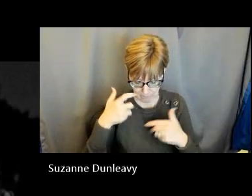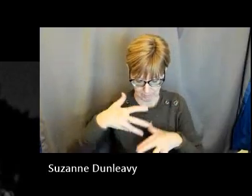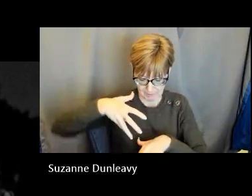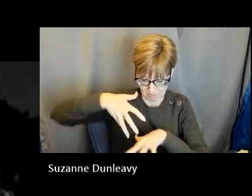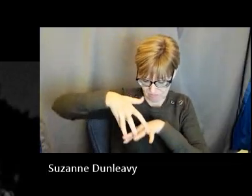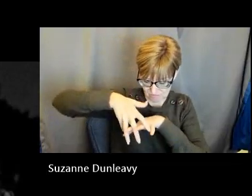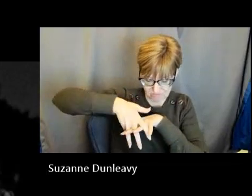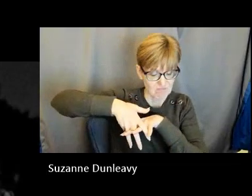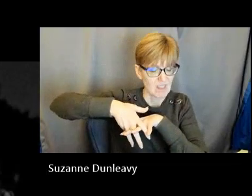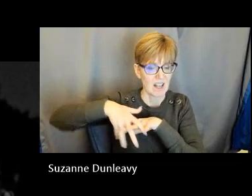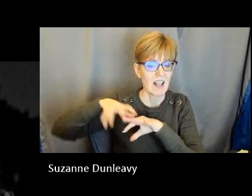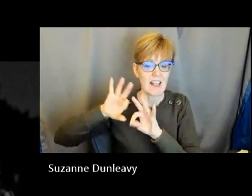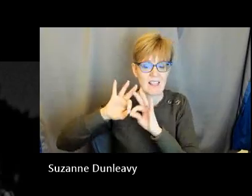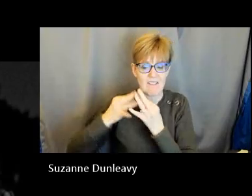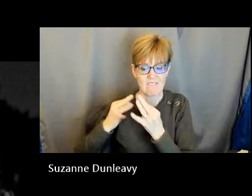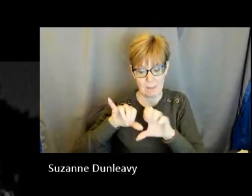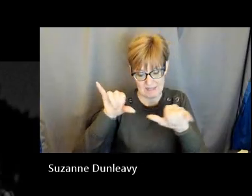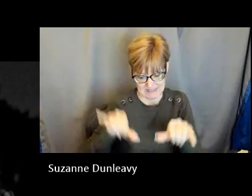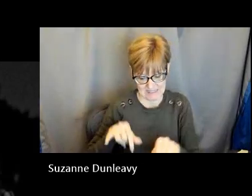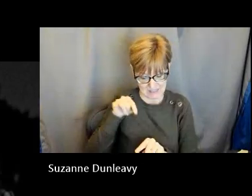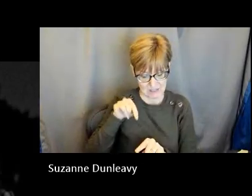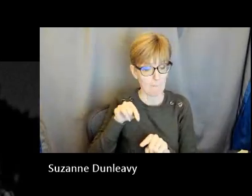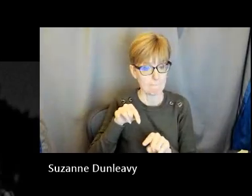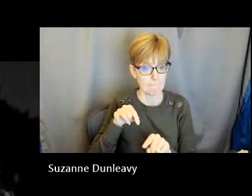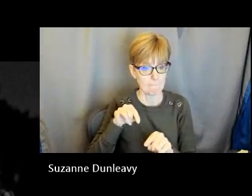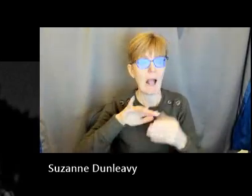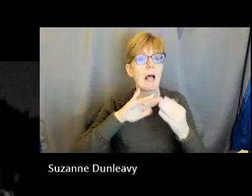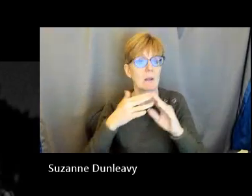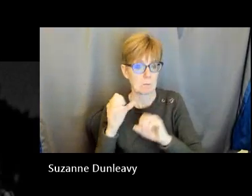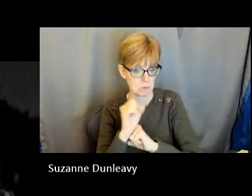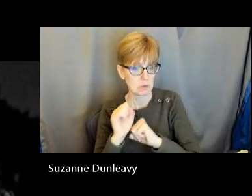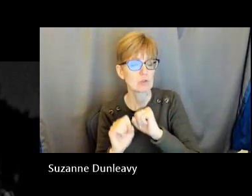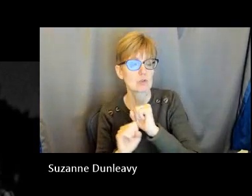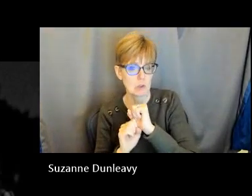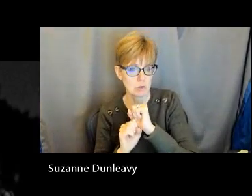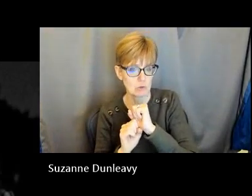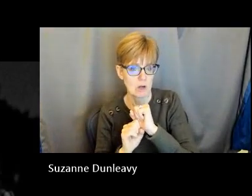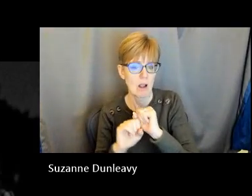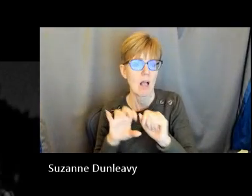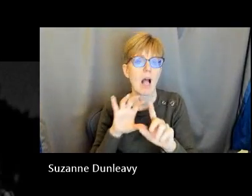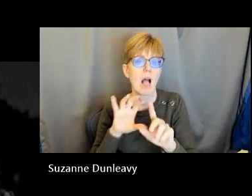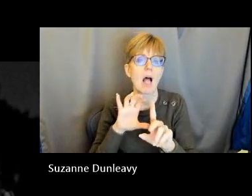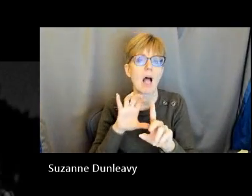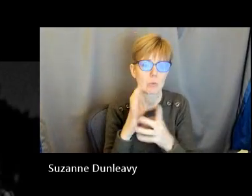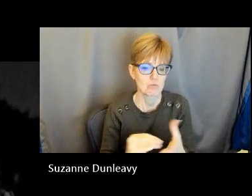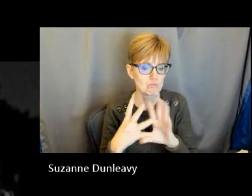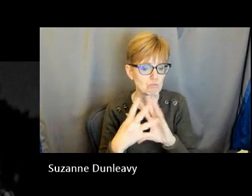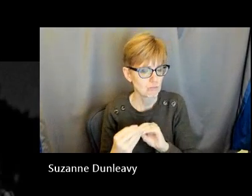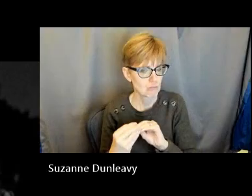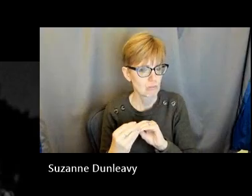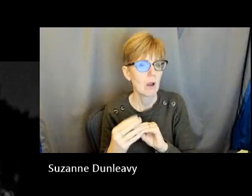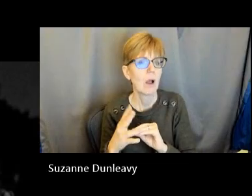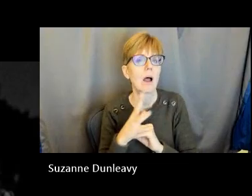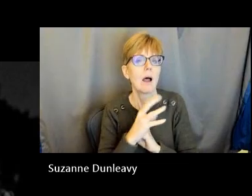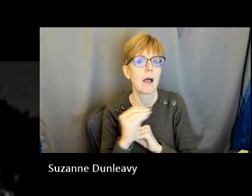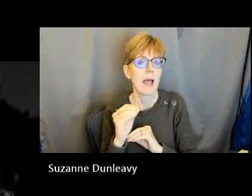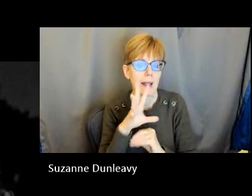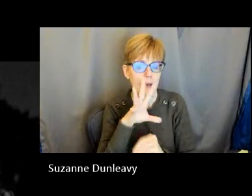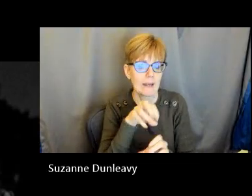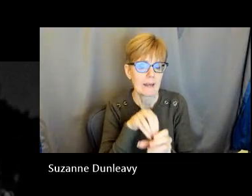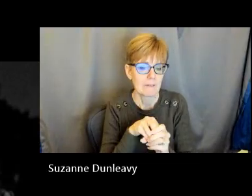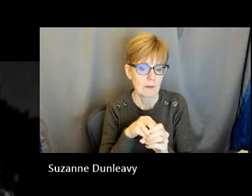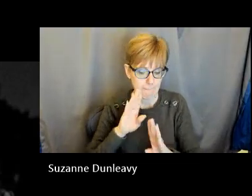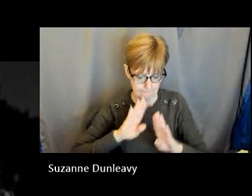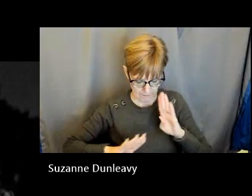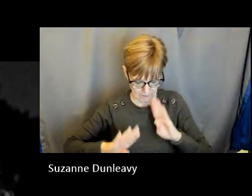within family systems, within community structures, within cultural narratives, and even within